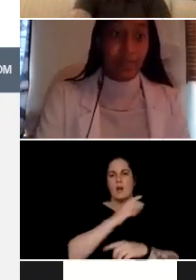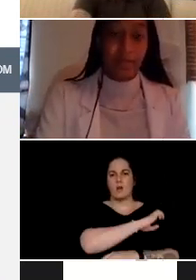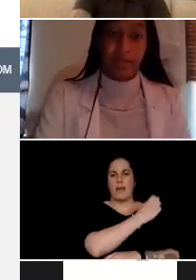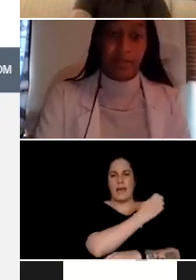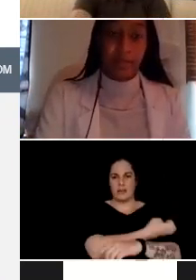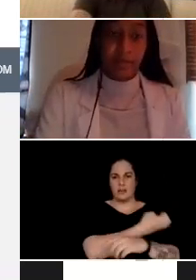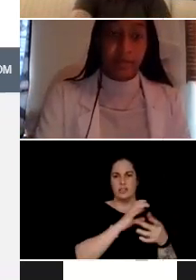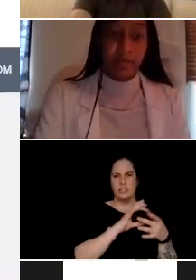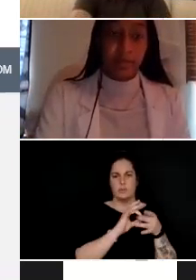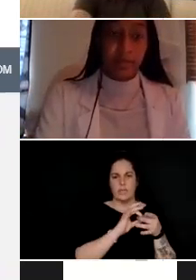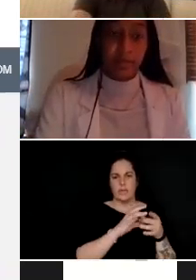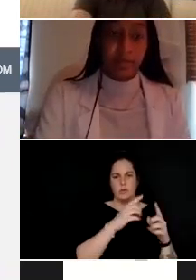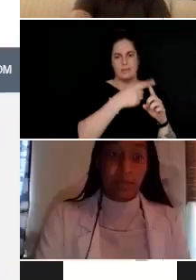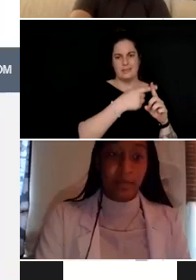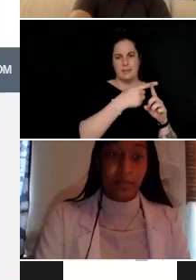temperature changing,